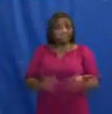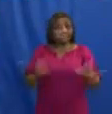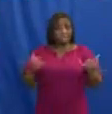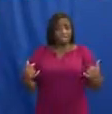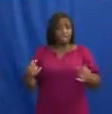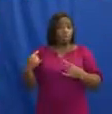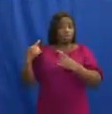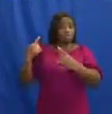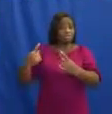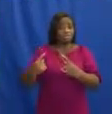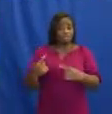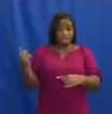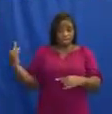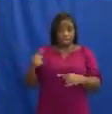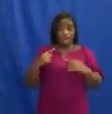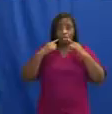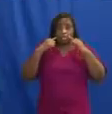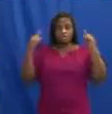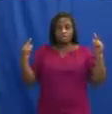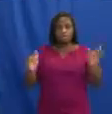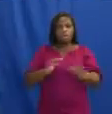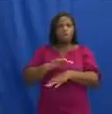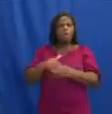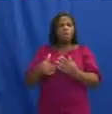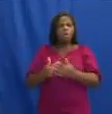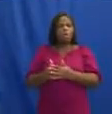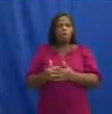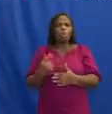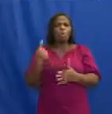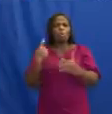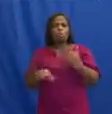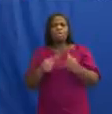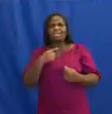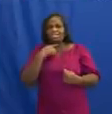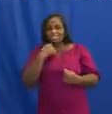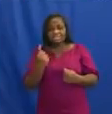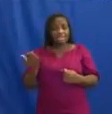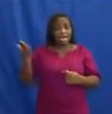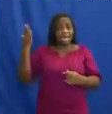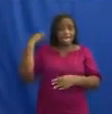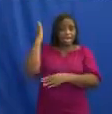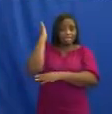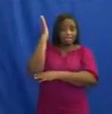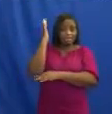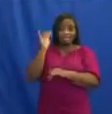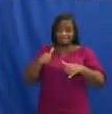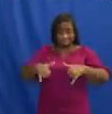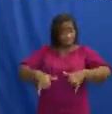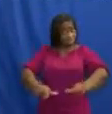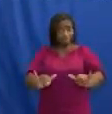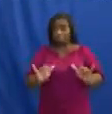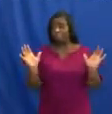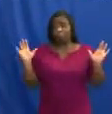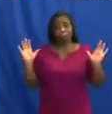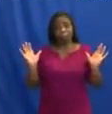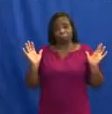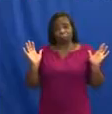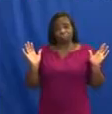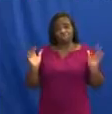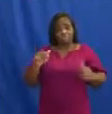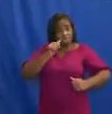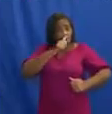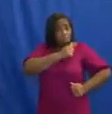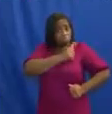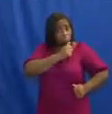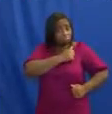until further notice, all the restrictions as announced in my last address remain in force, and the police